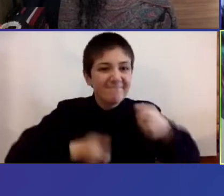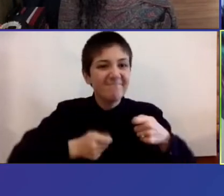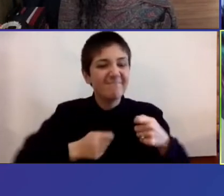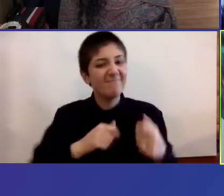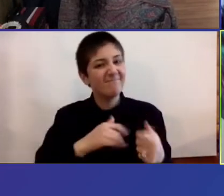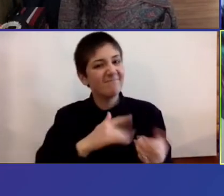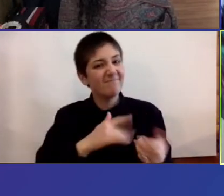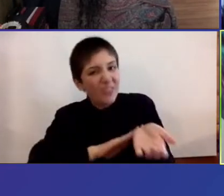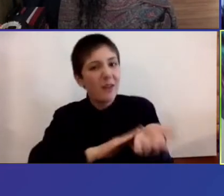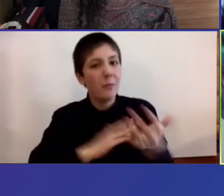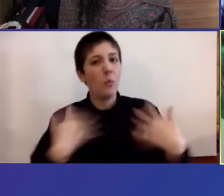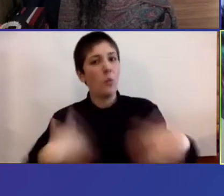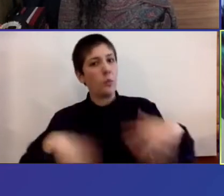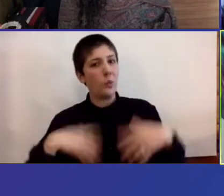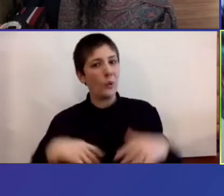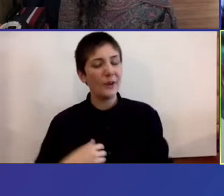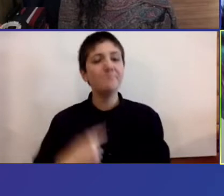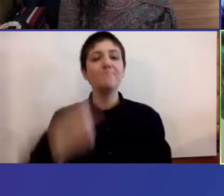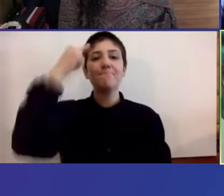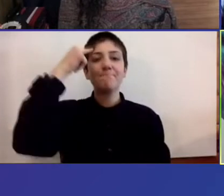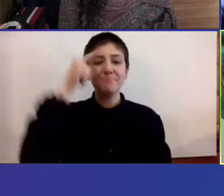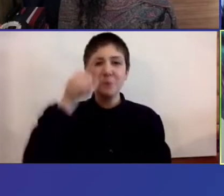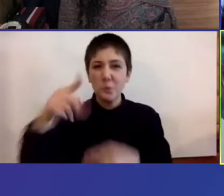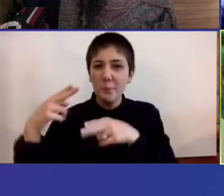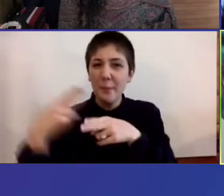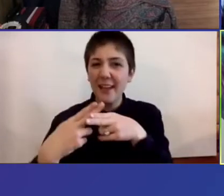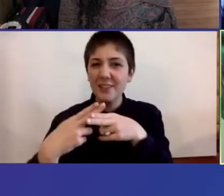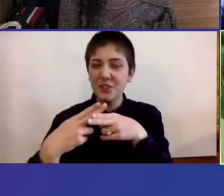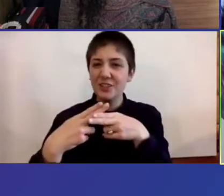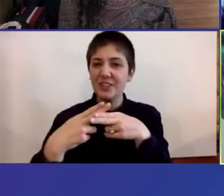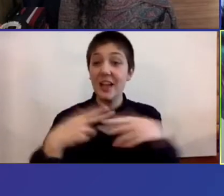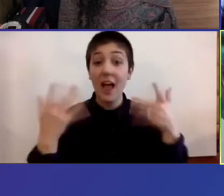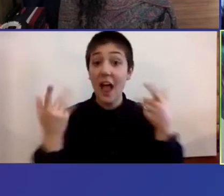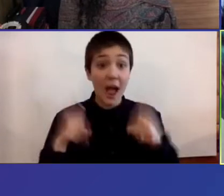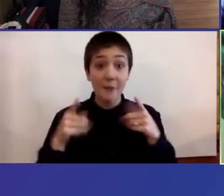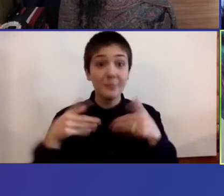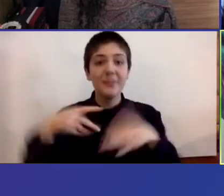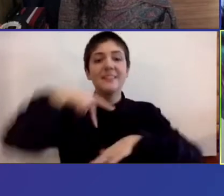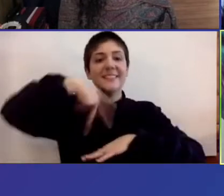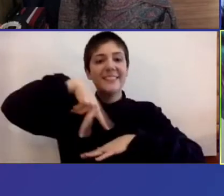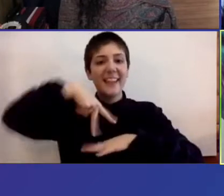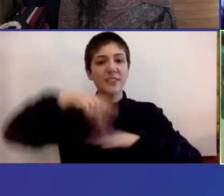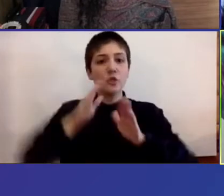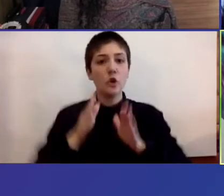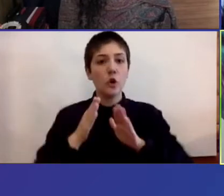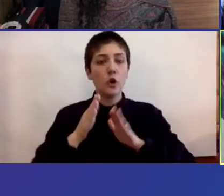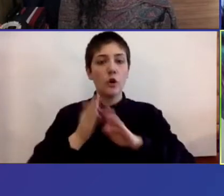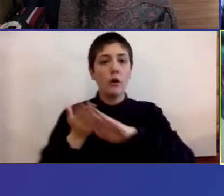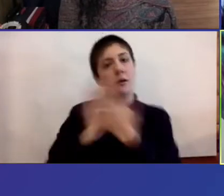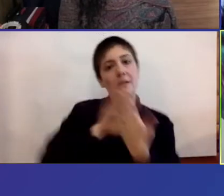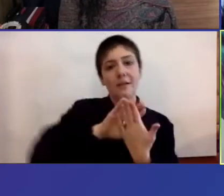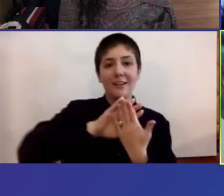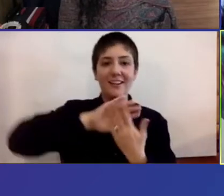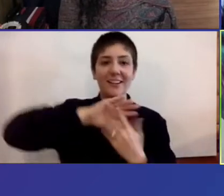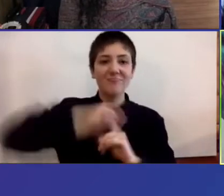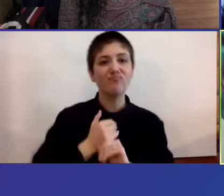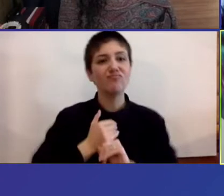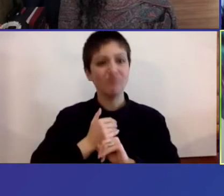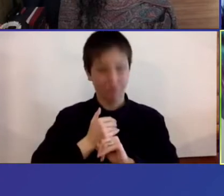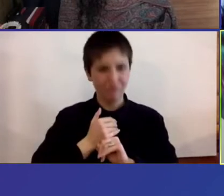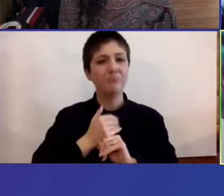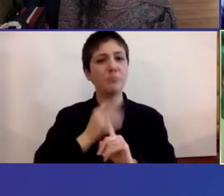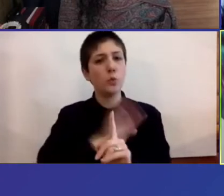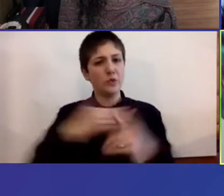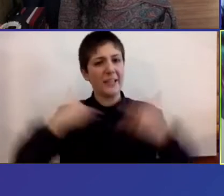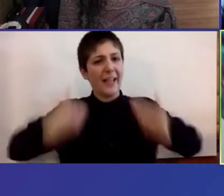say about kind of like the dancer becoming the music, to some extent. That's